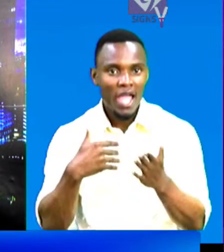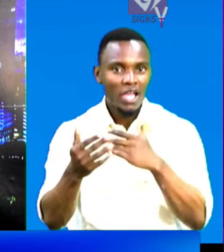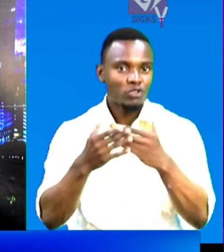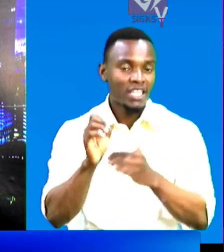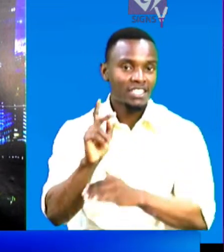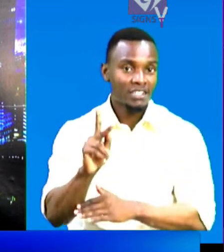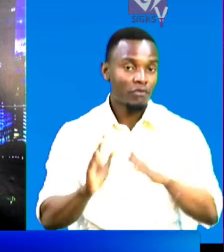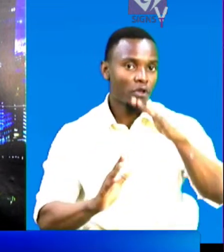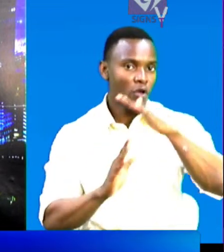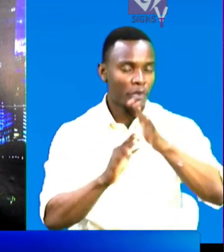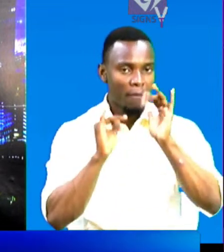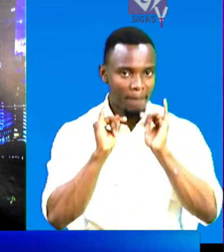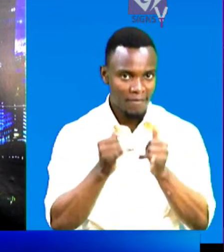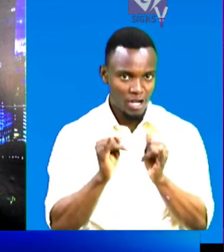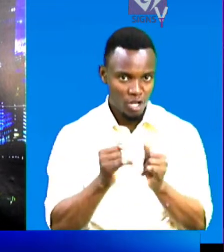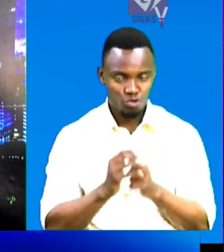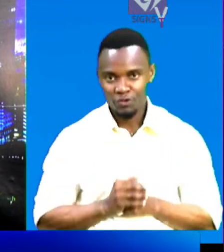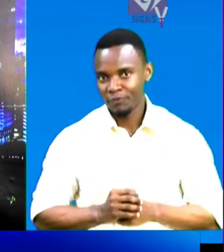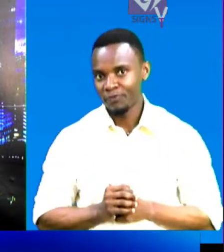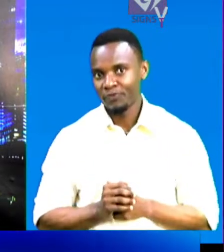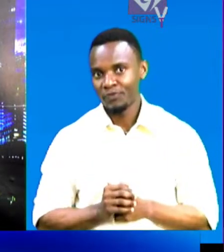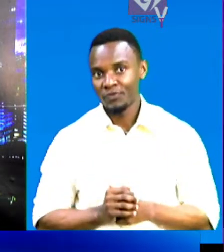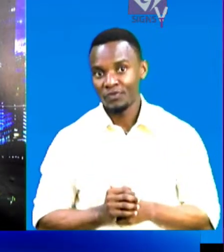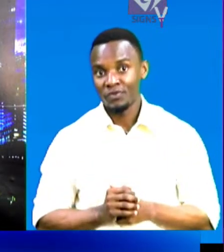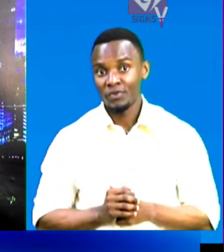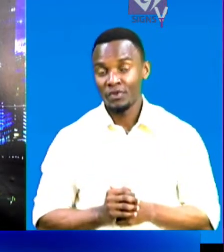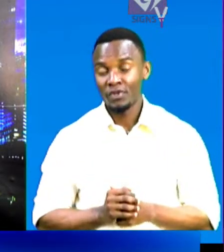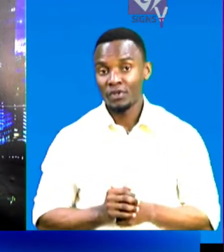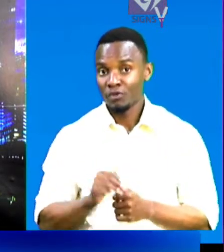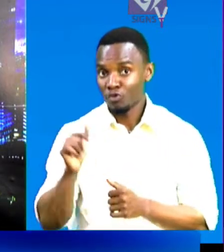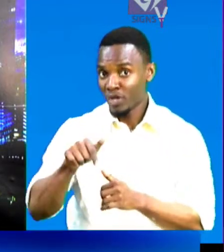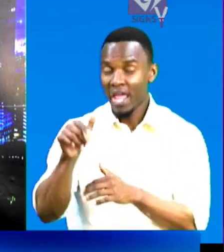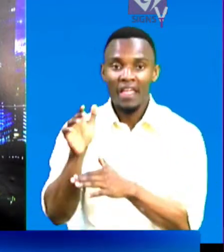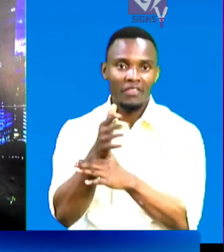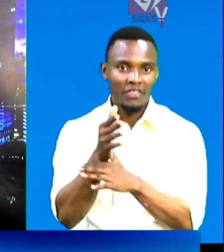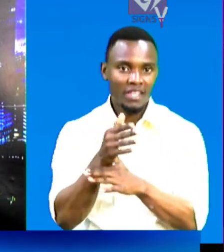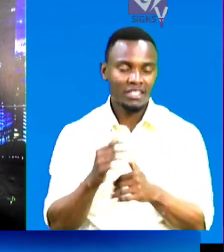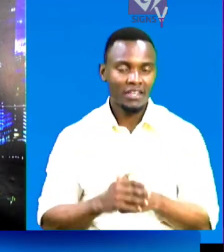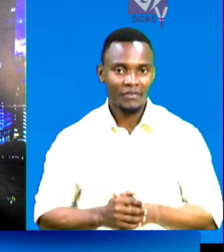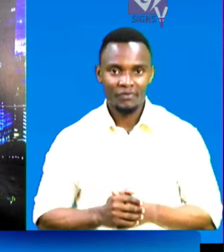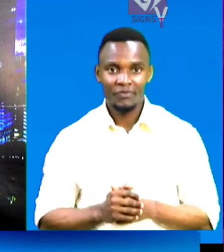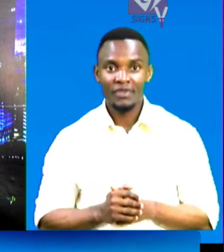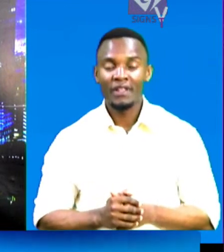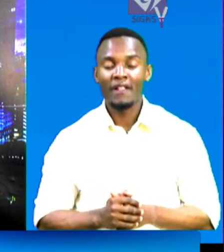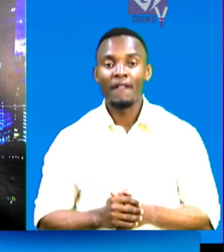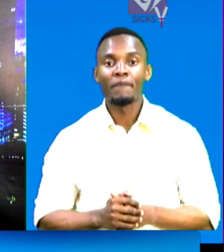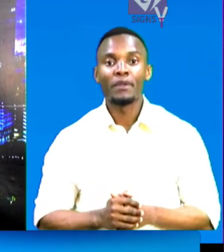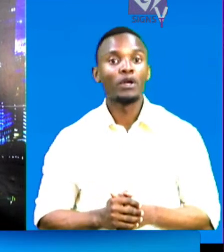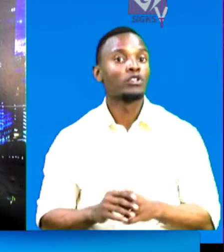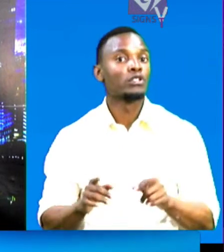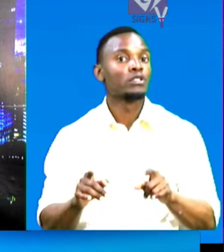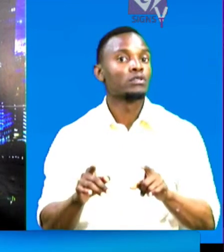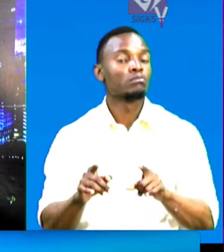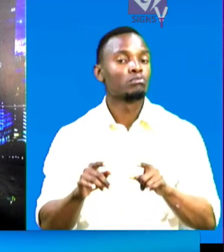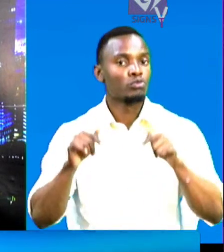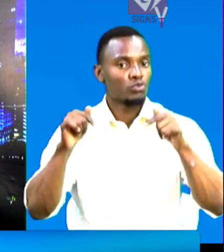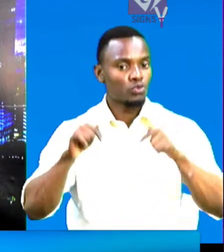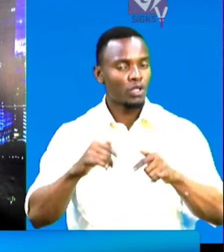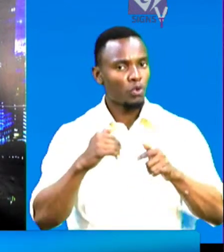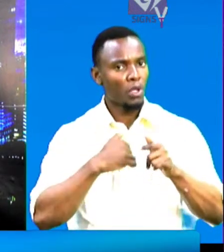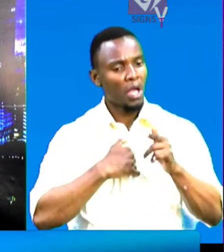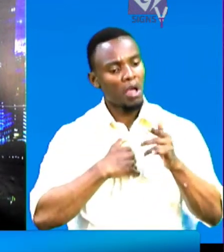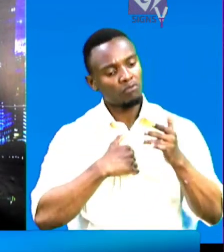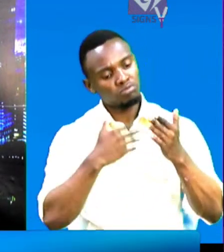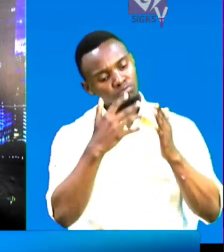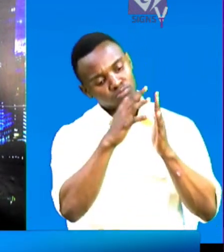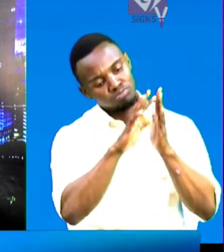Prime Edition, the Thursday edition, beg your pardon. So in this broadcast we have a lot lined